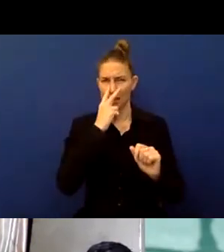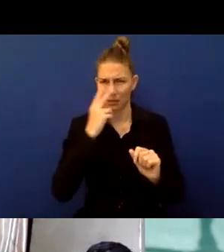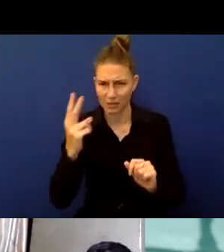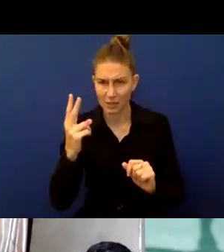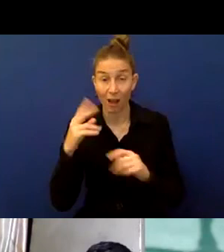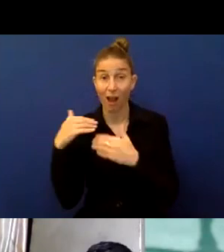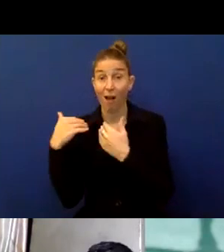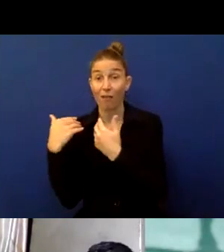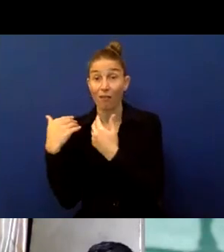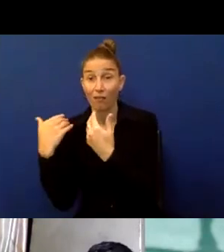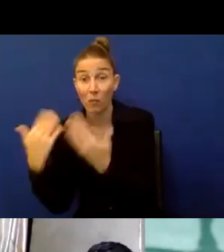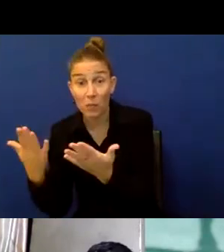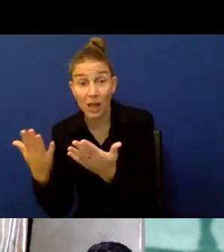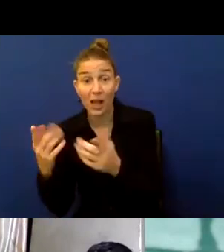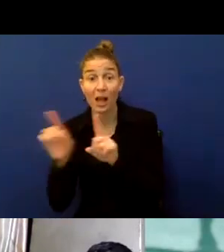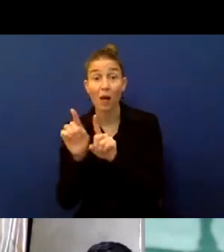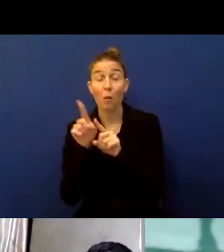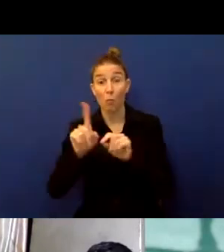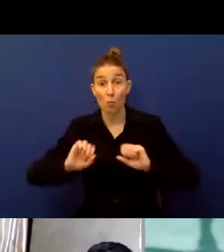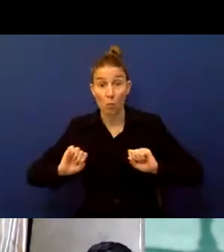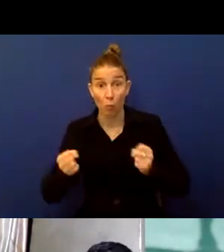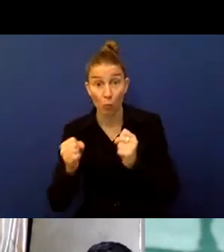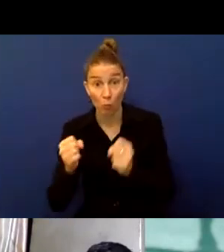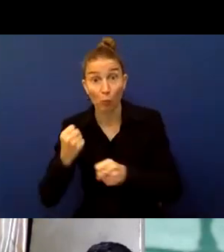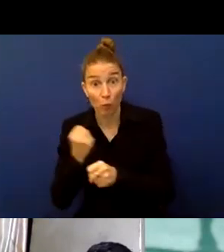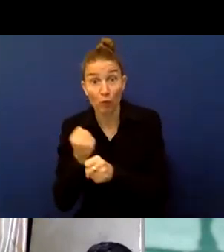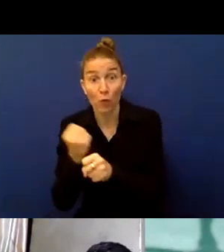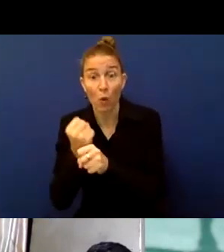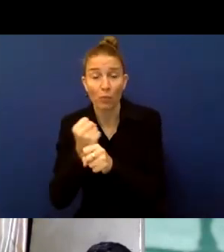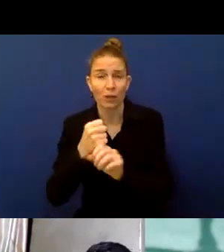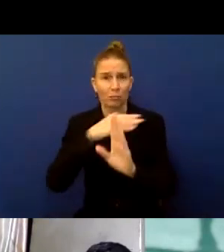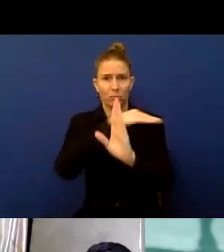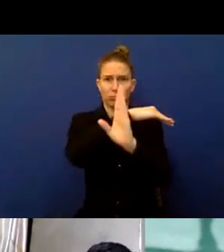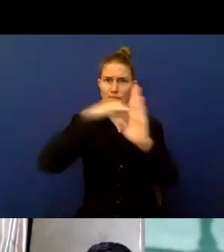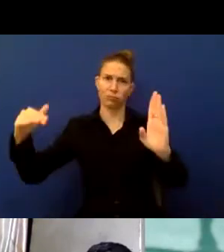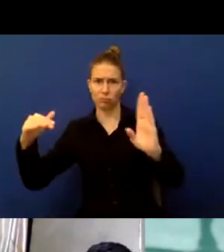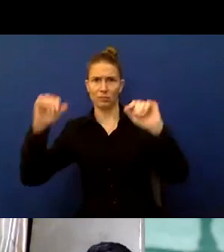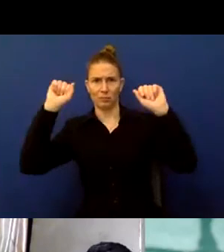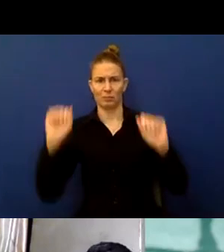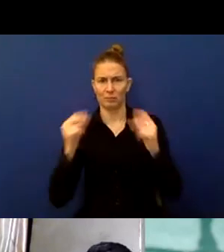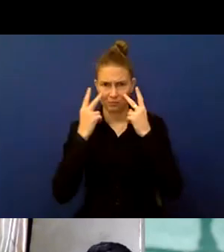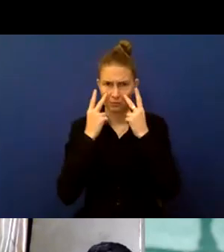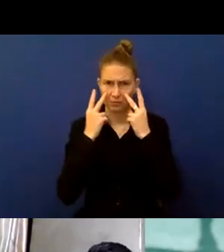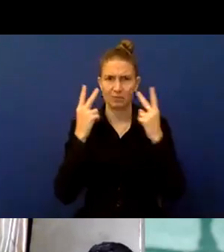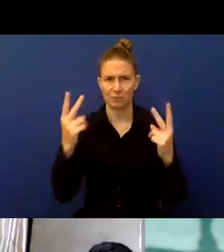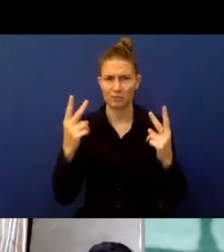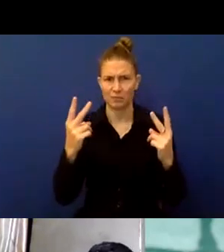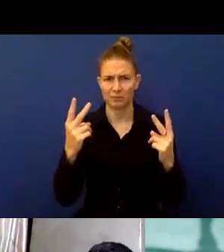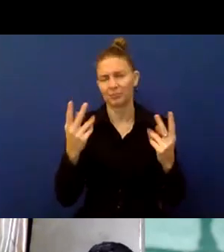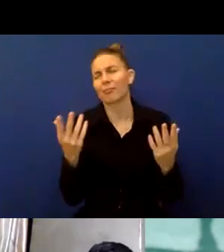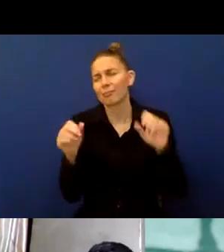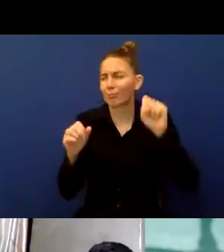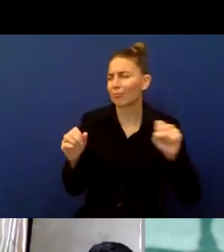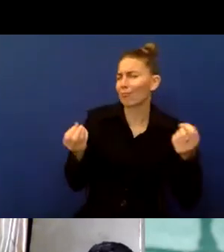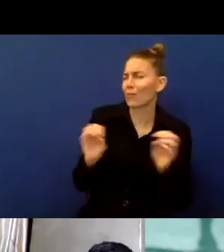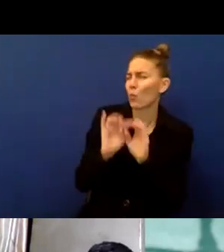actual performance of countries in digital accessibility and the level of economic development. I mean, it's something that's quite obvious to everyone,